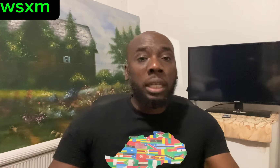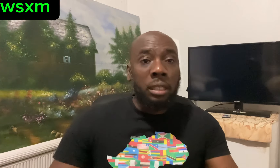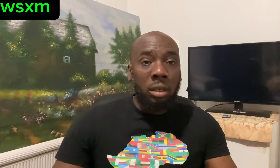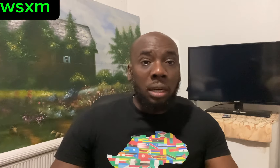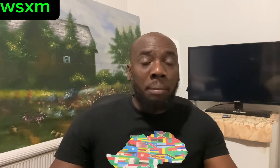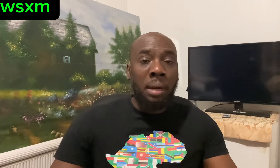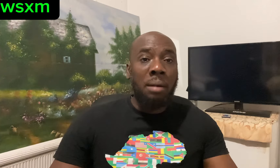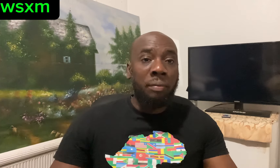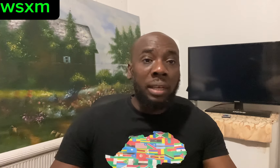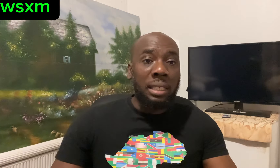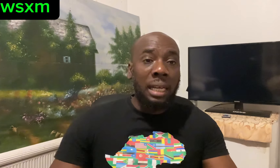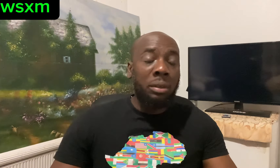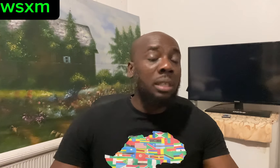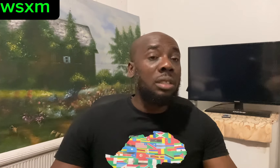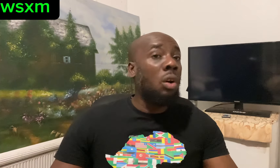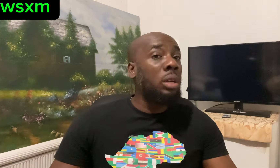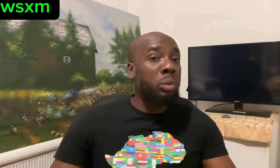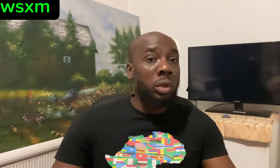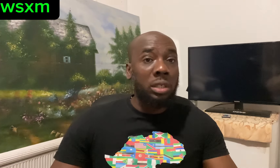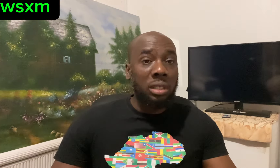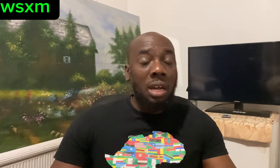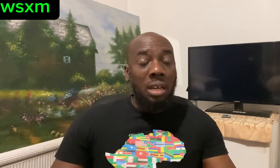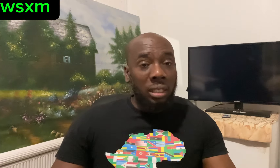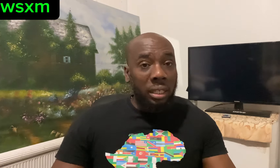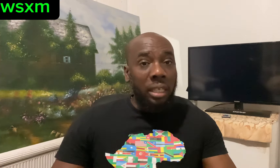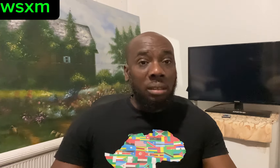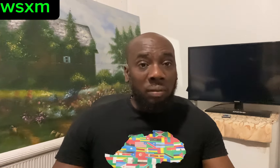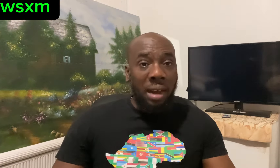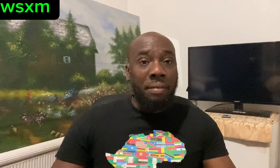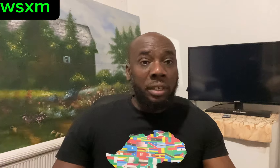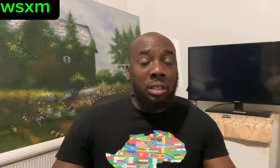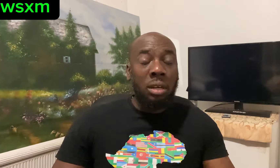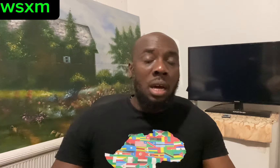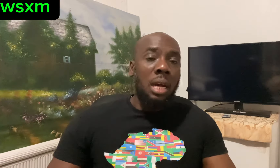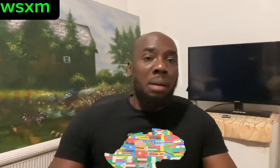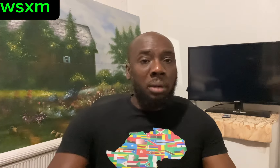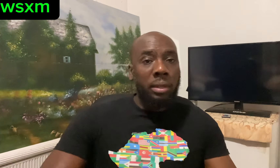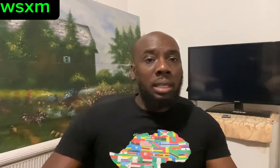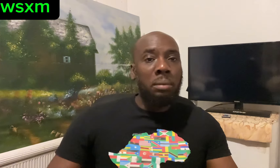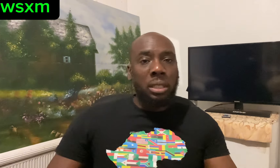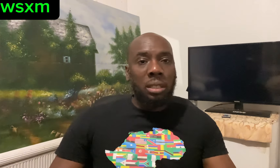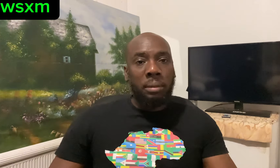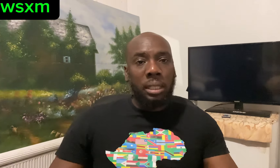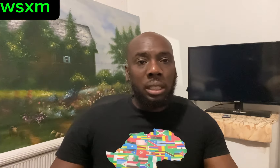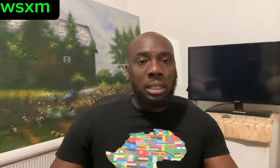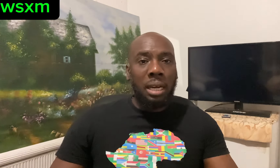load shedding, gonna have fix that. We're gonna see how this works in the next 5 years. So let me